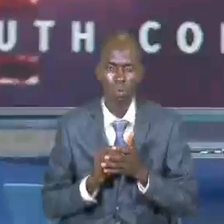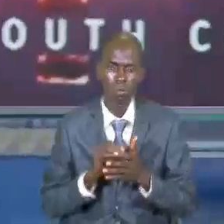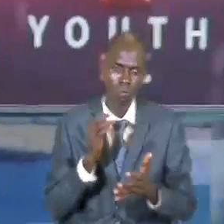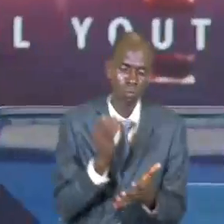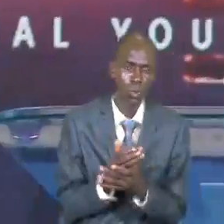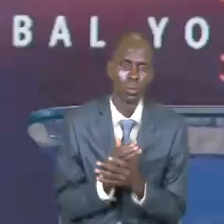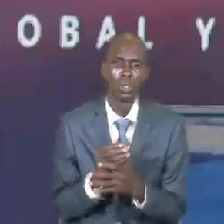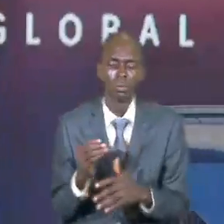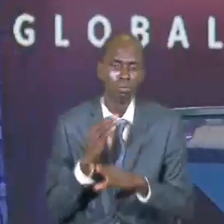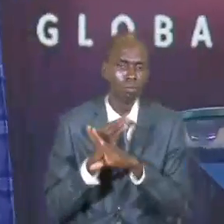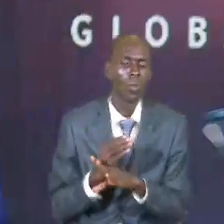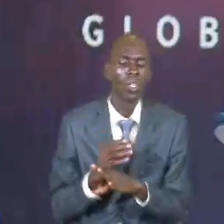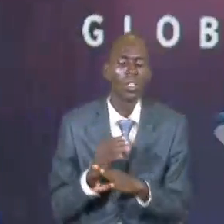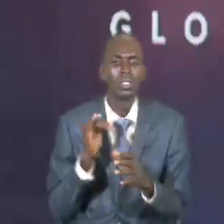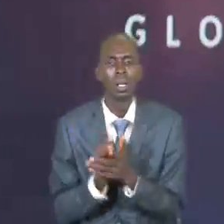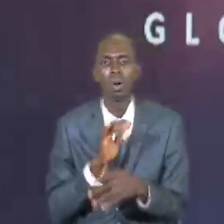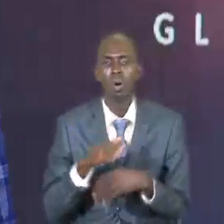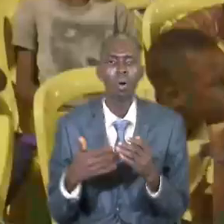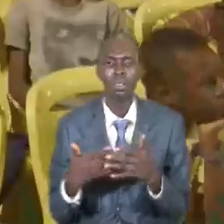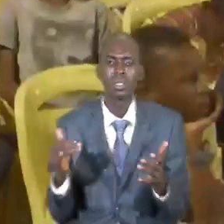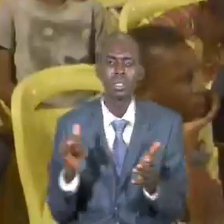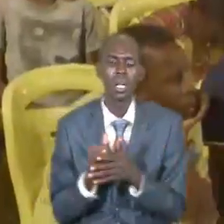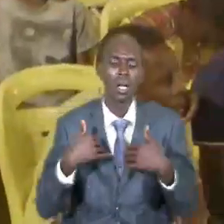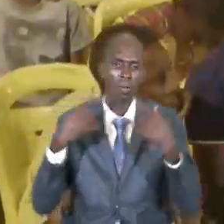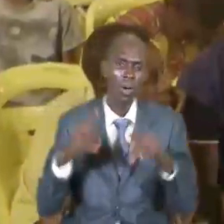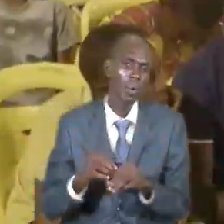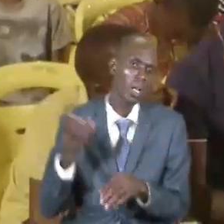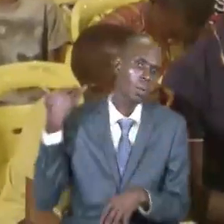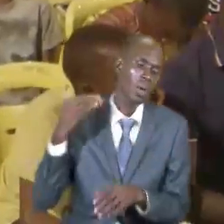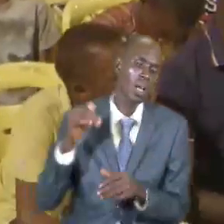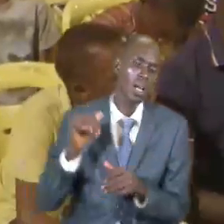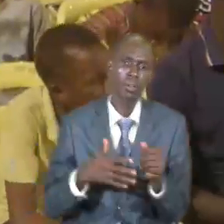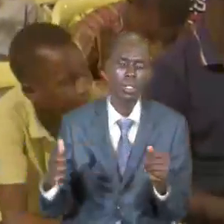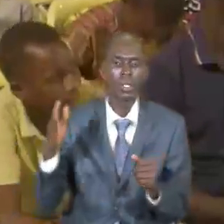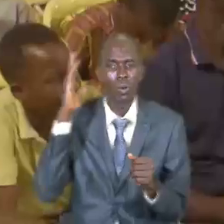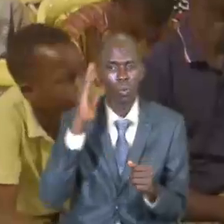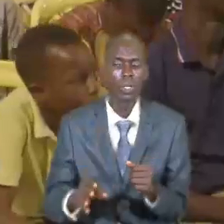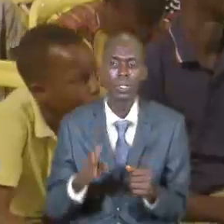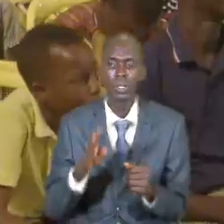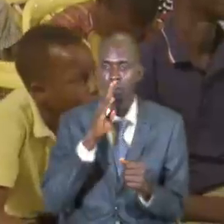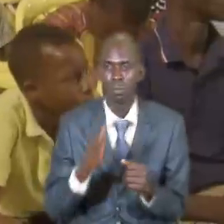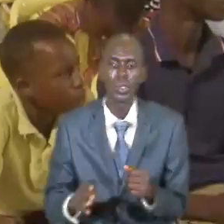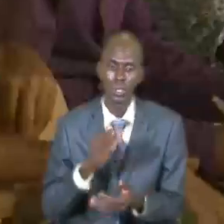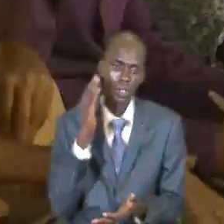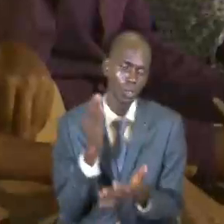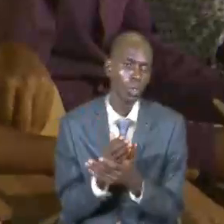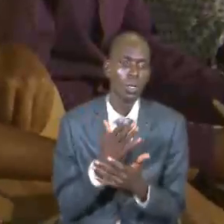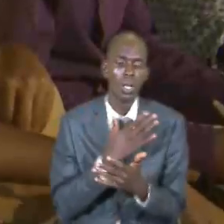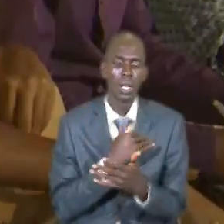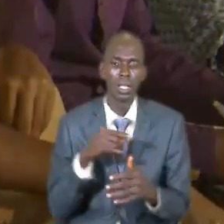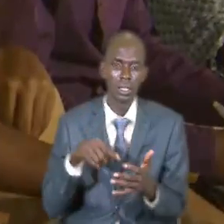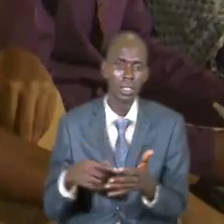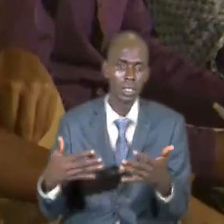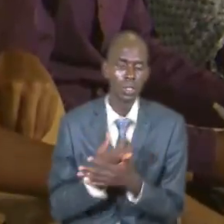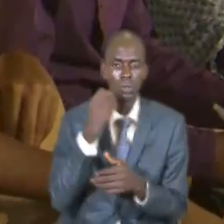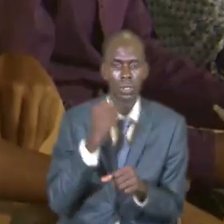past, everything will be interrupted. And then this new year will be a new life. And